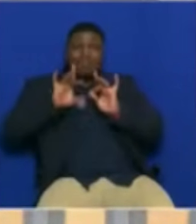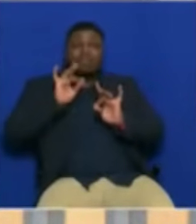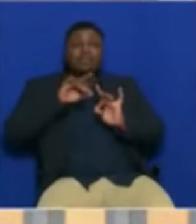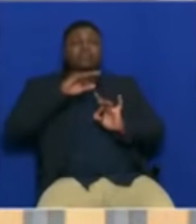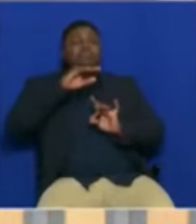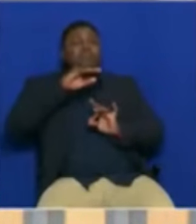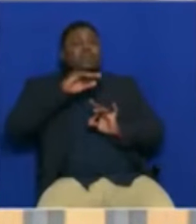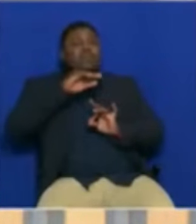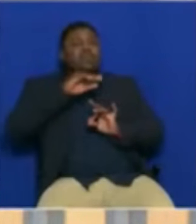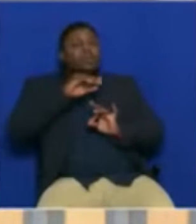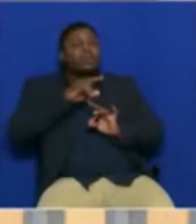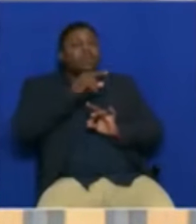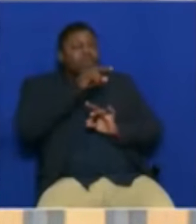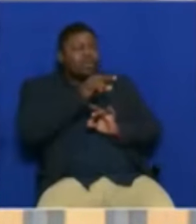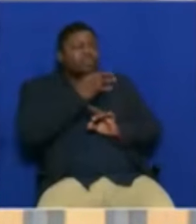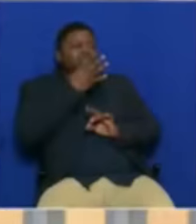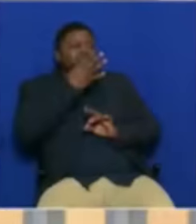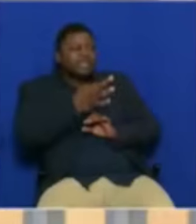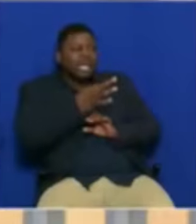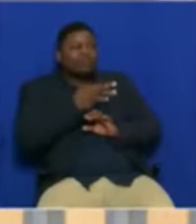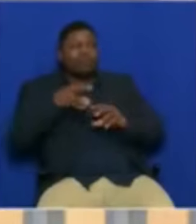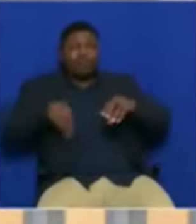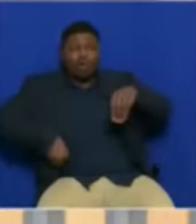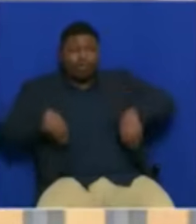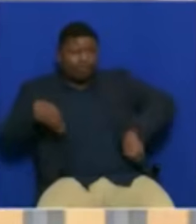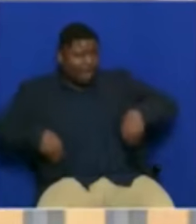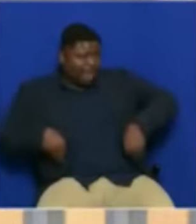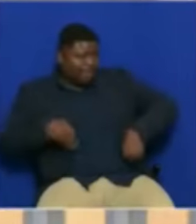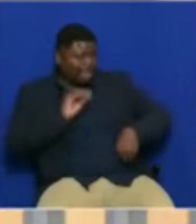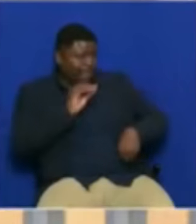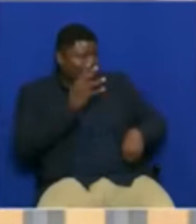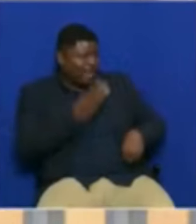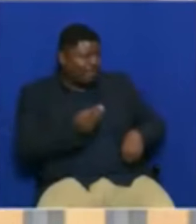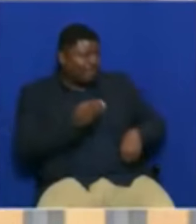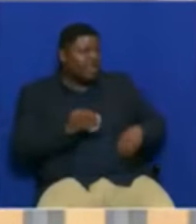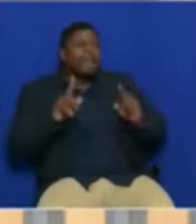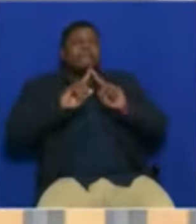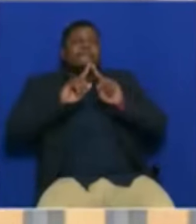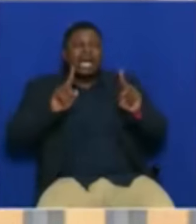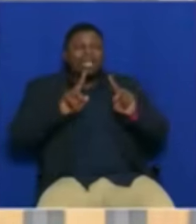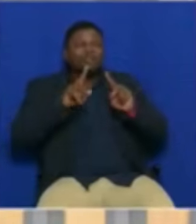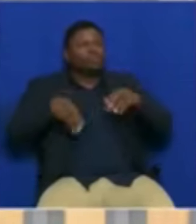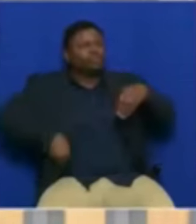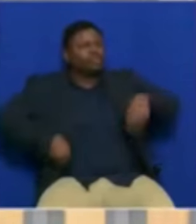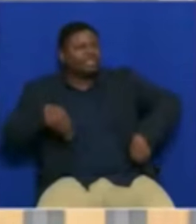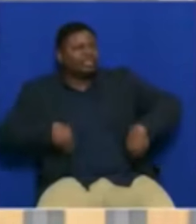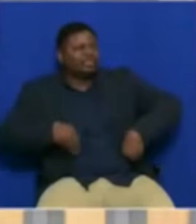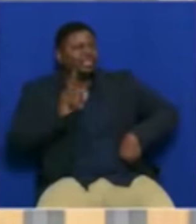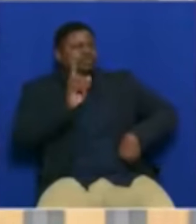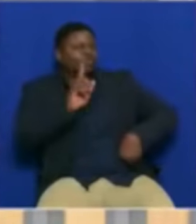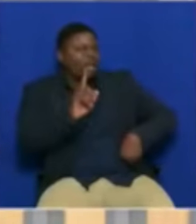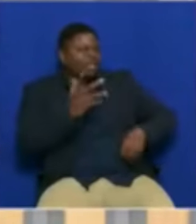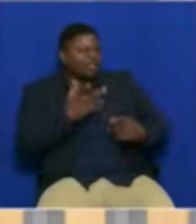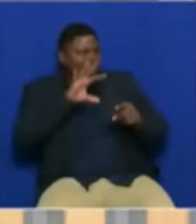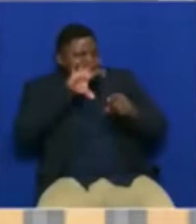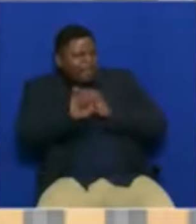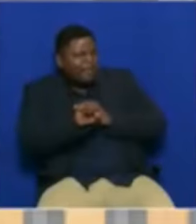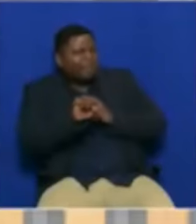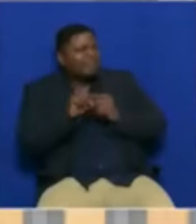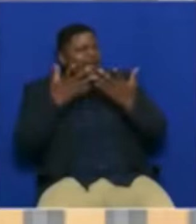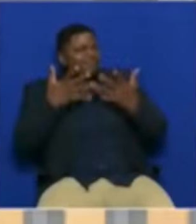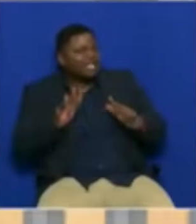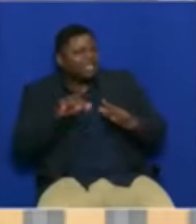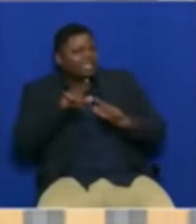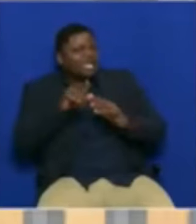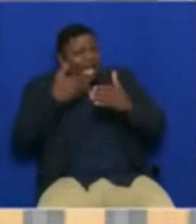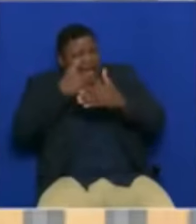considered to be corruption? Which corruption you came across and therefore decided to investigate? Is that the corruption,